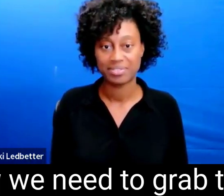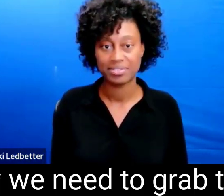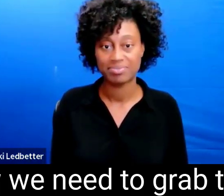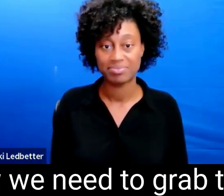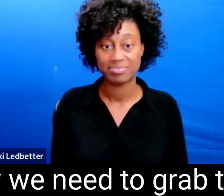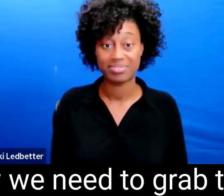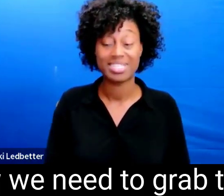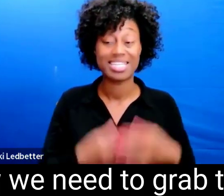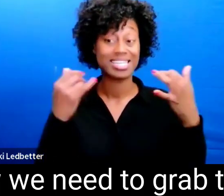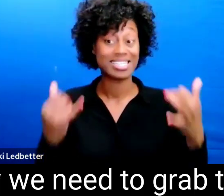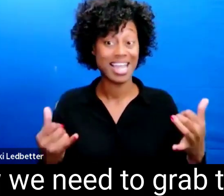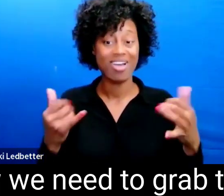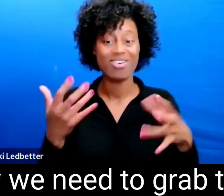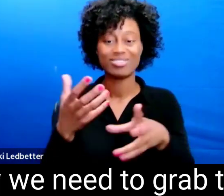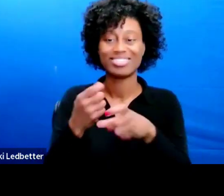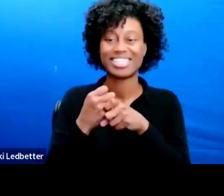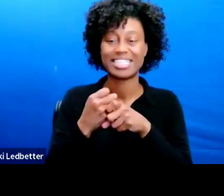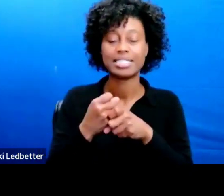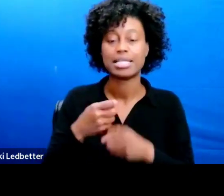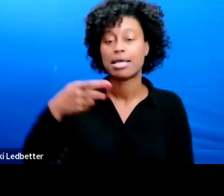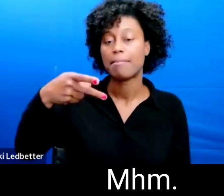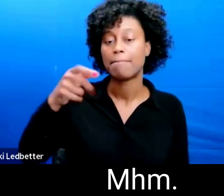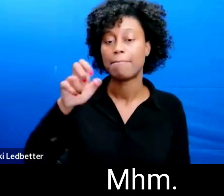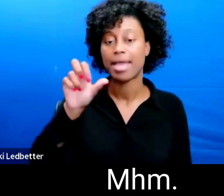Now we need to grab the pears.